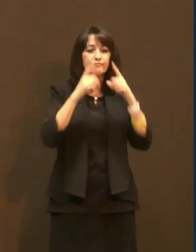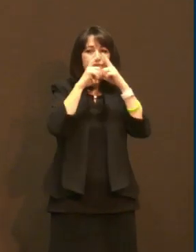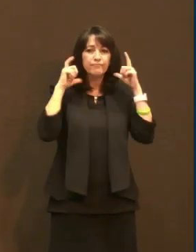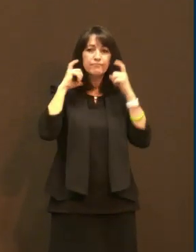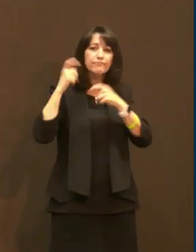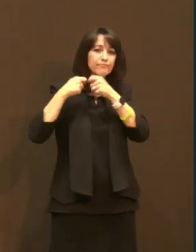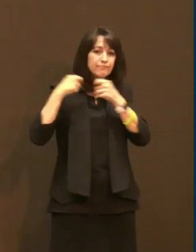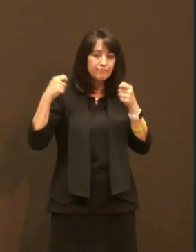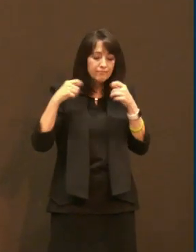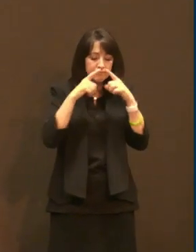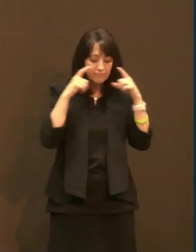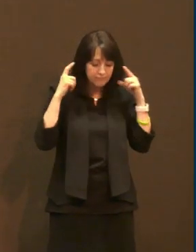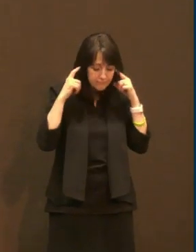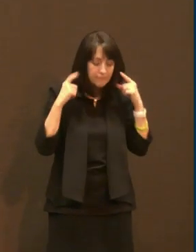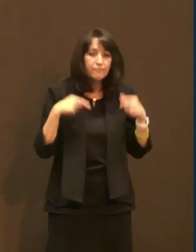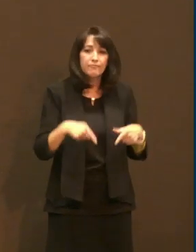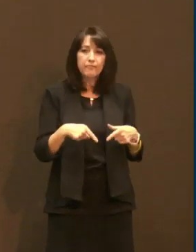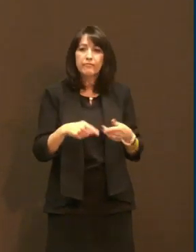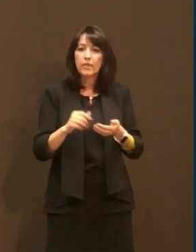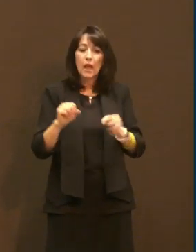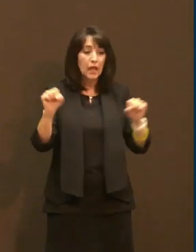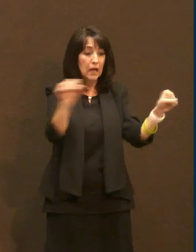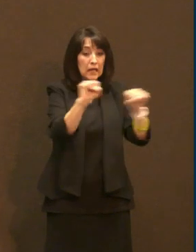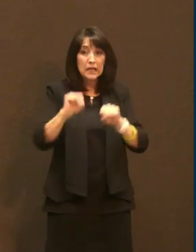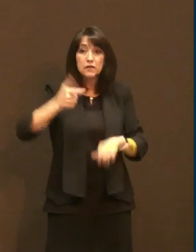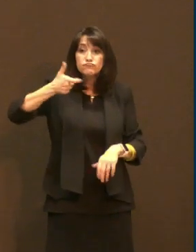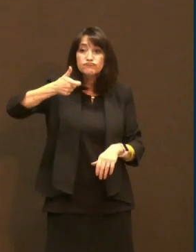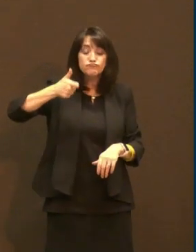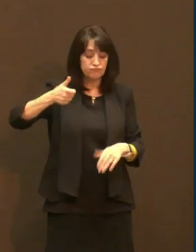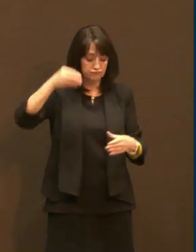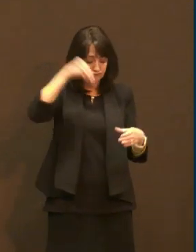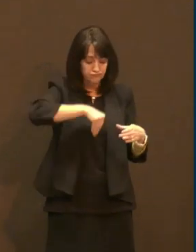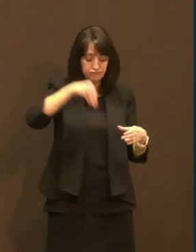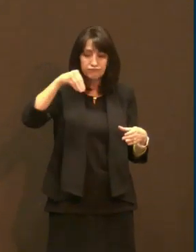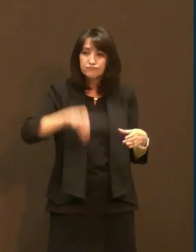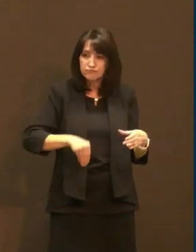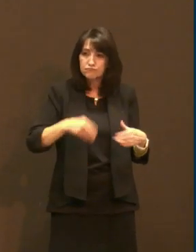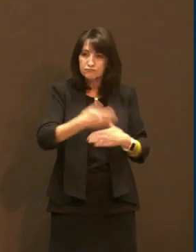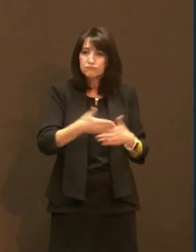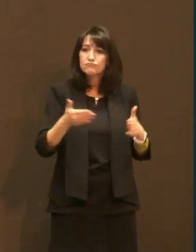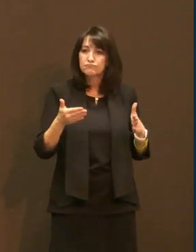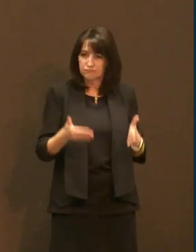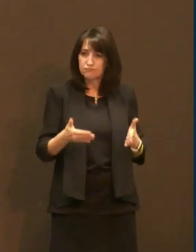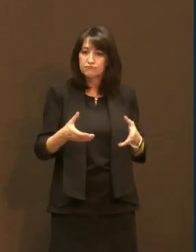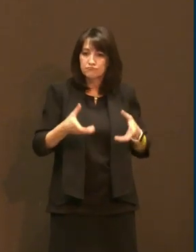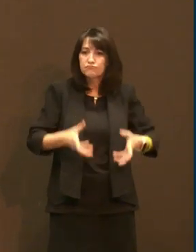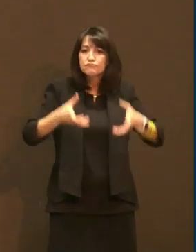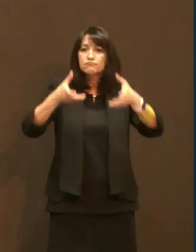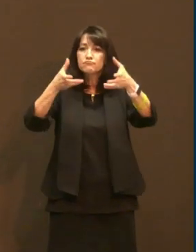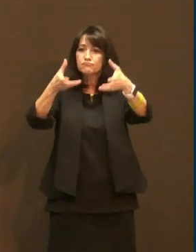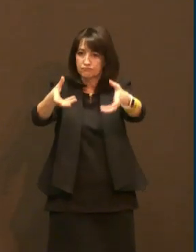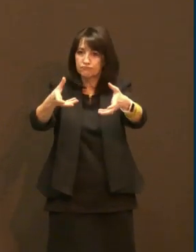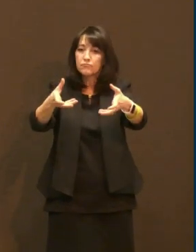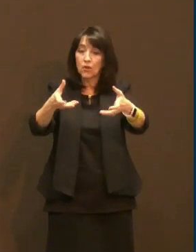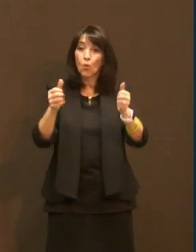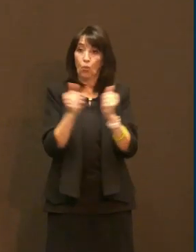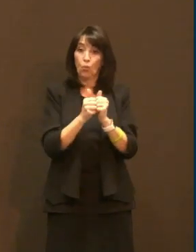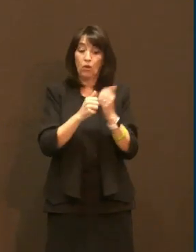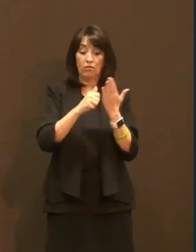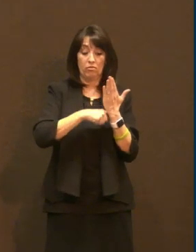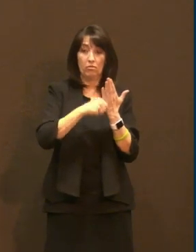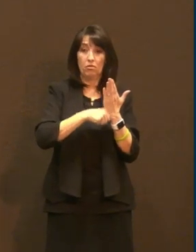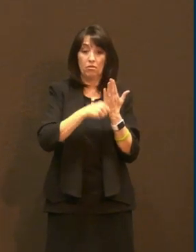and other cleaning material, and I think thermometers too were in some of those kits, and some advice too about making